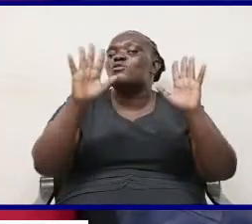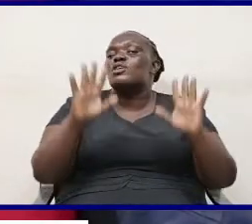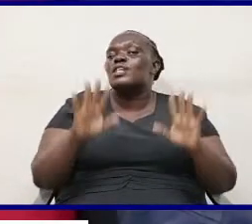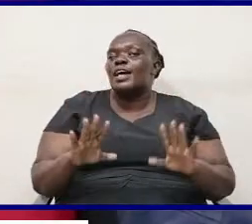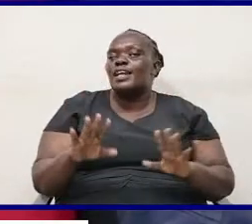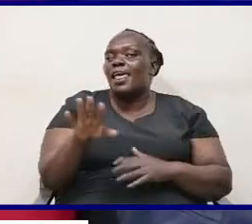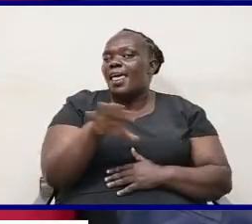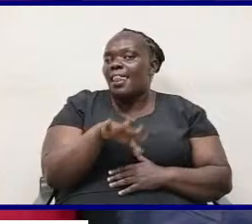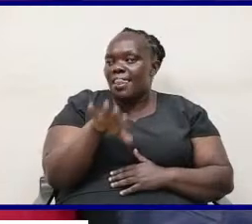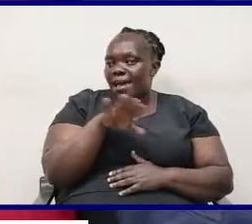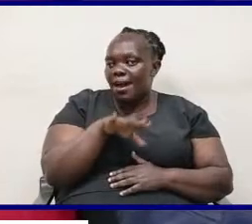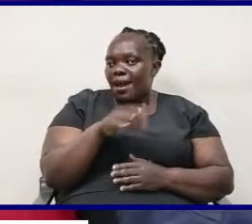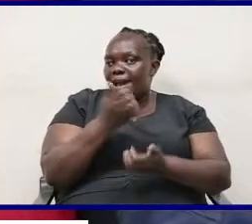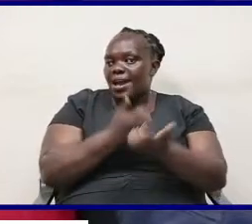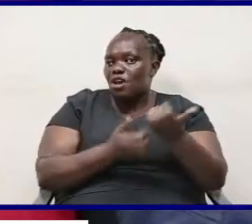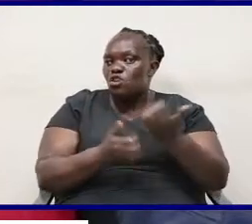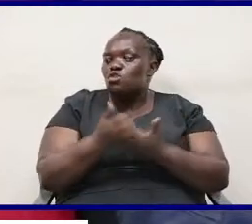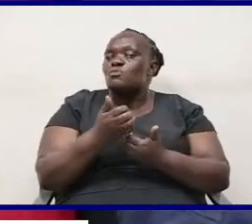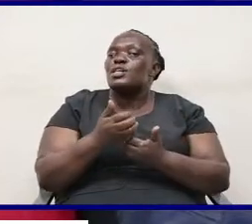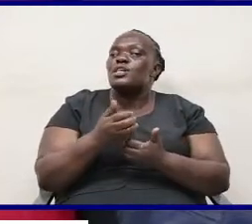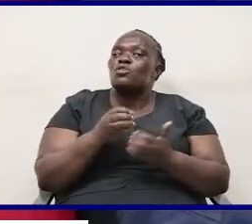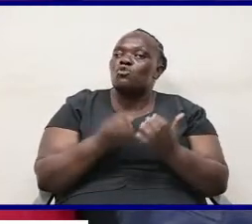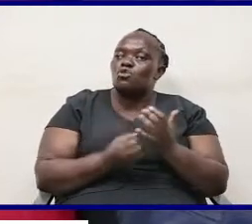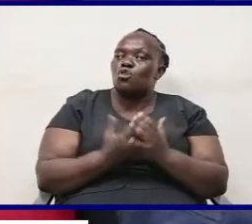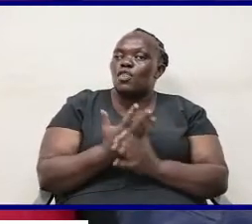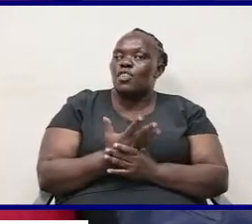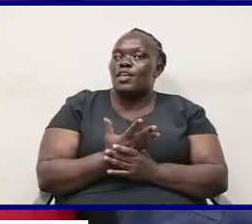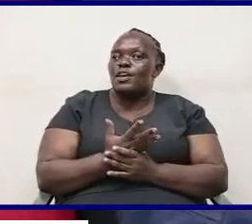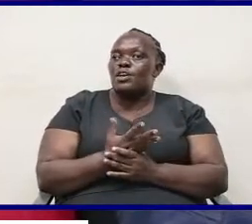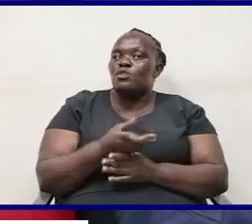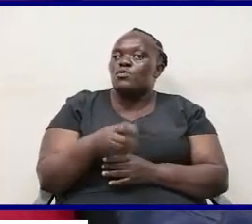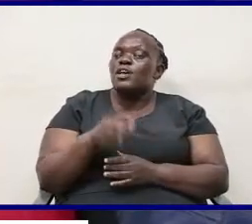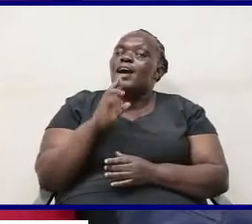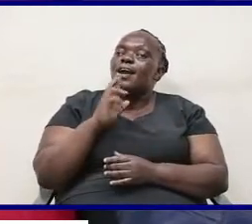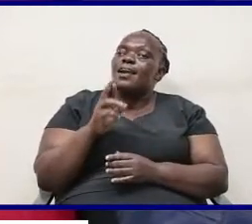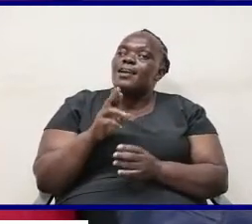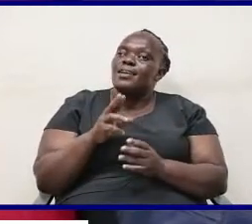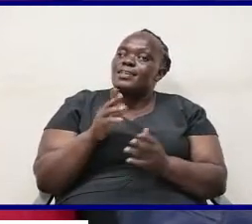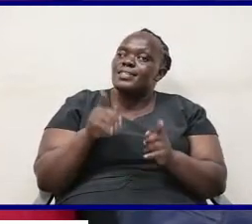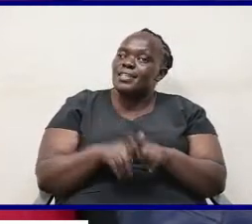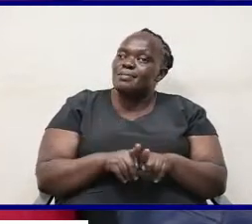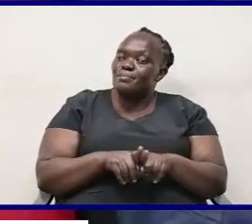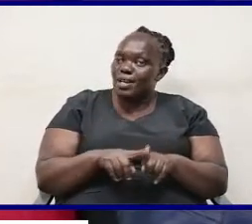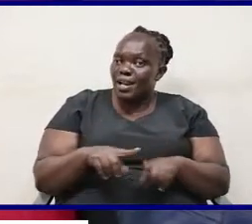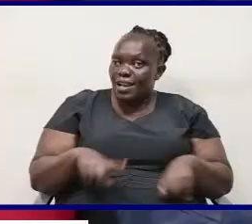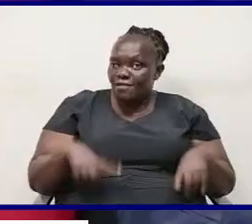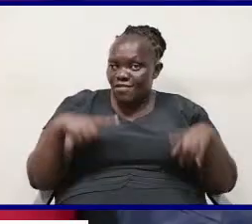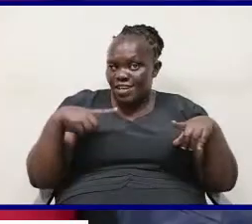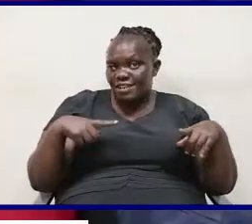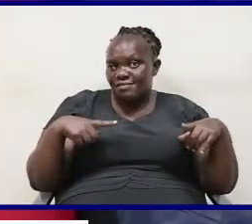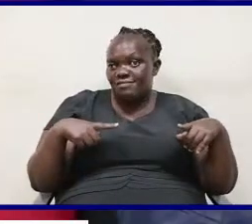important aspect of economic growth. We are really living in very